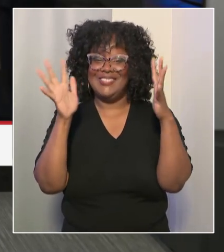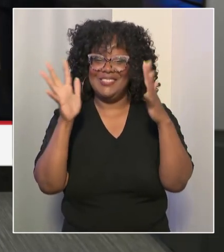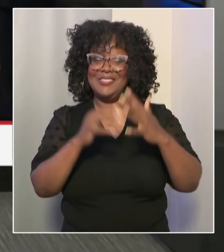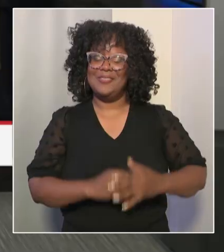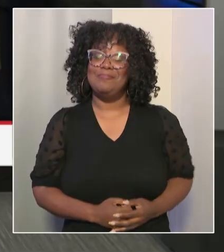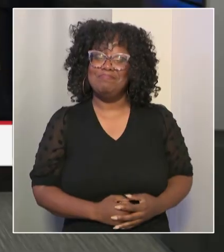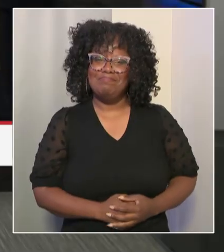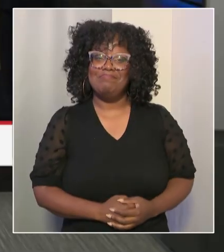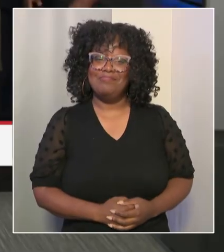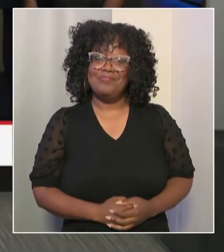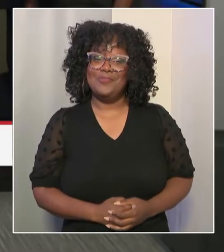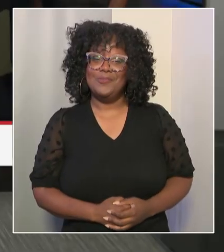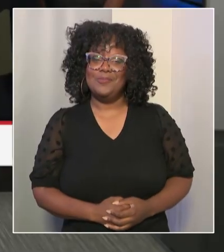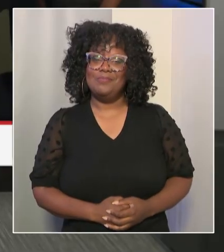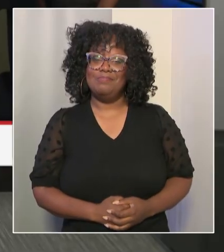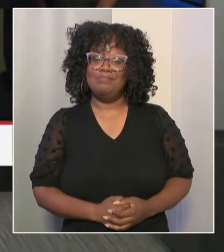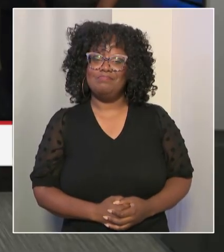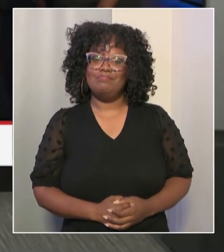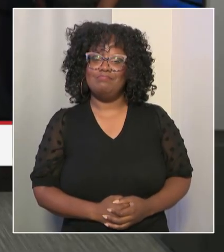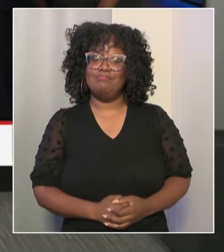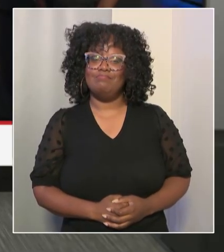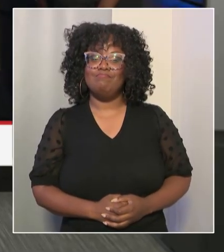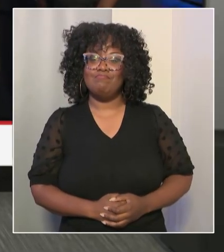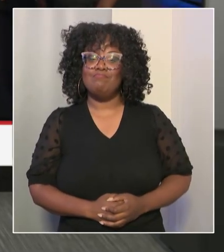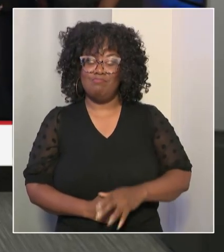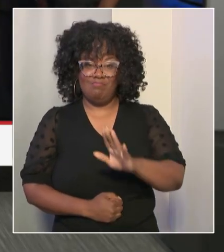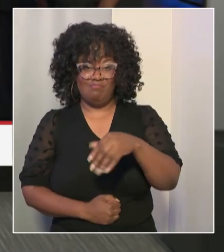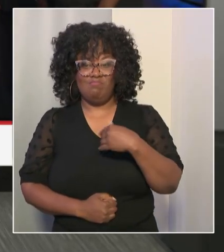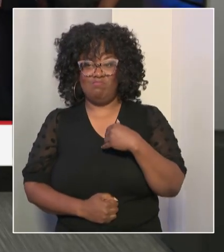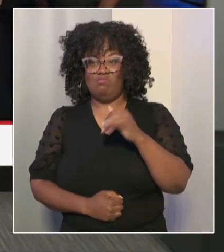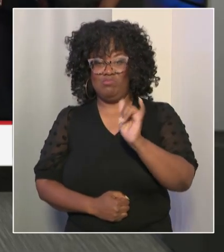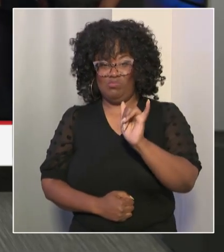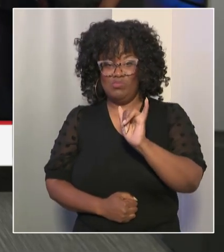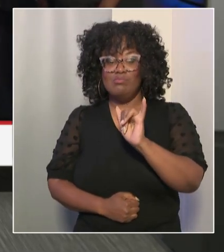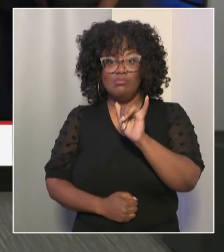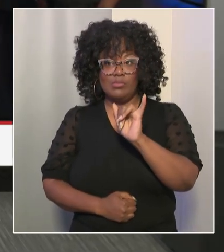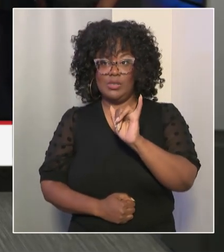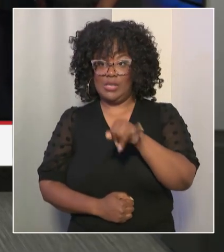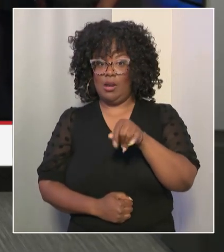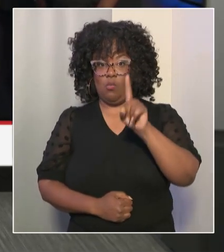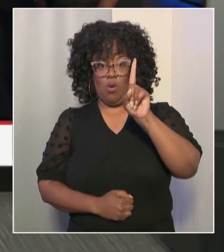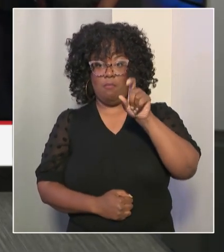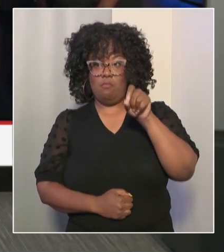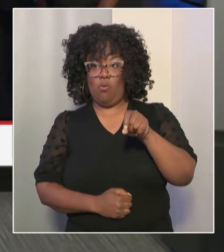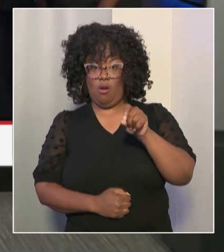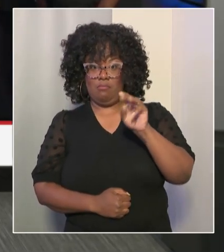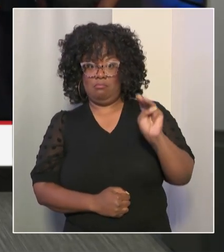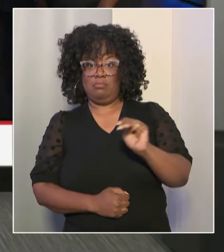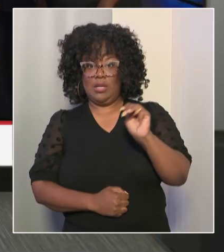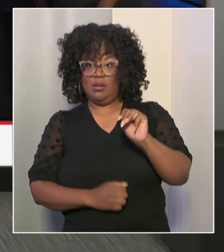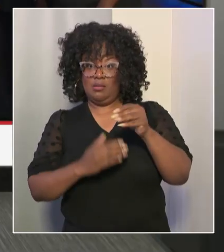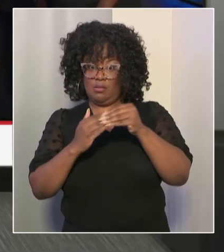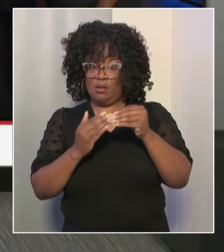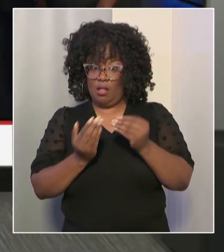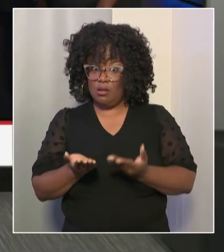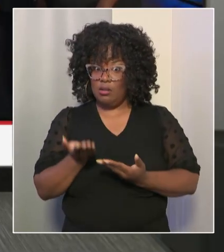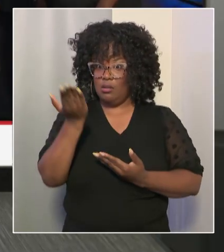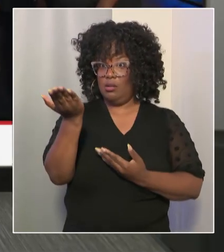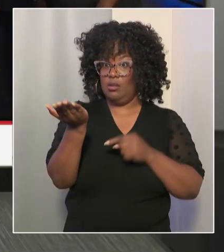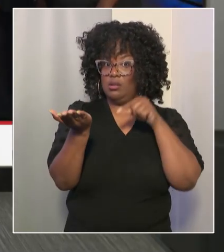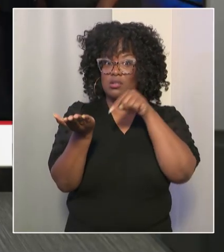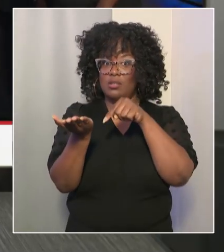I have also included in our proposal $1 million to